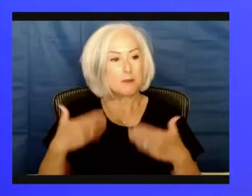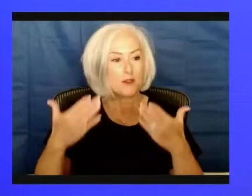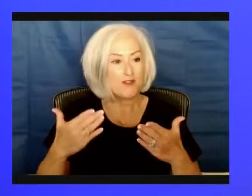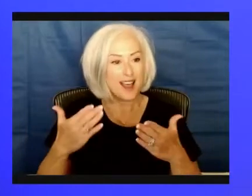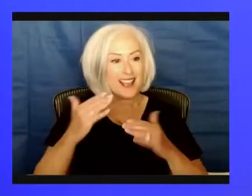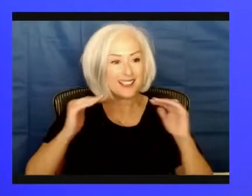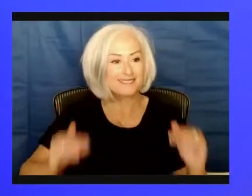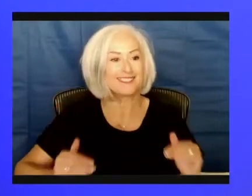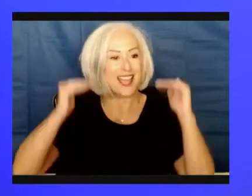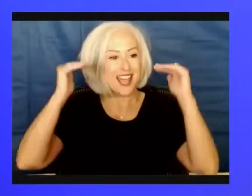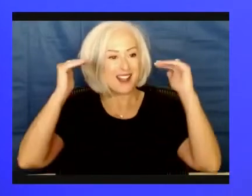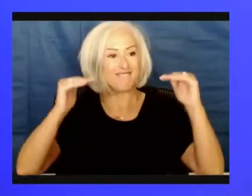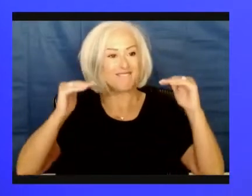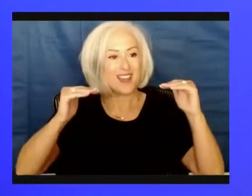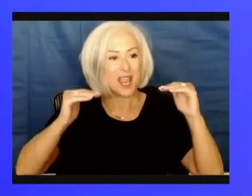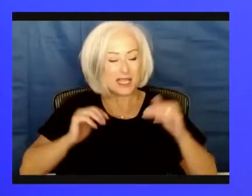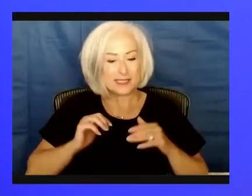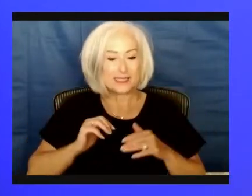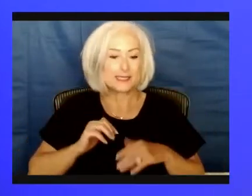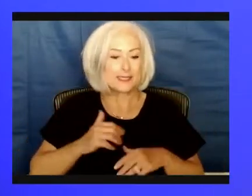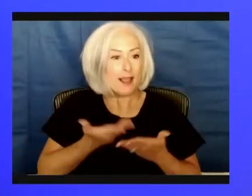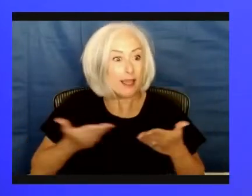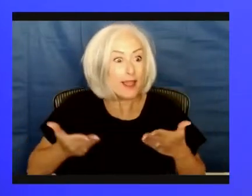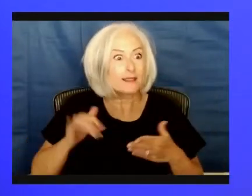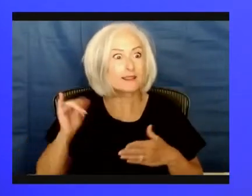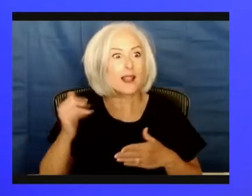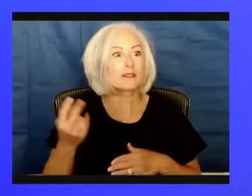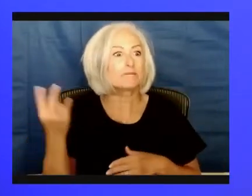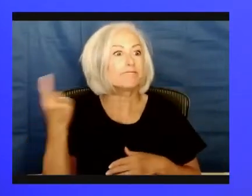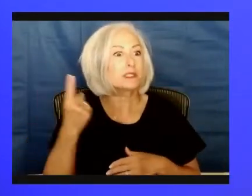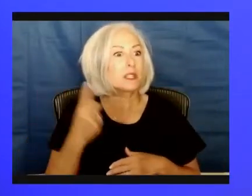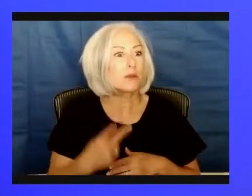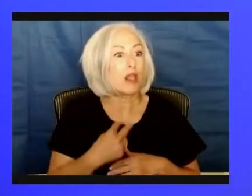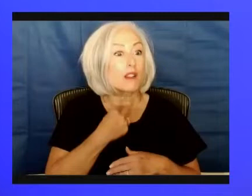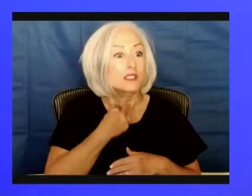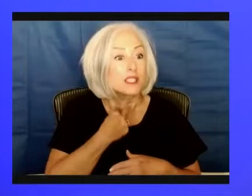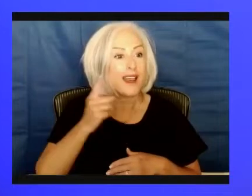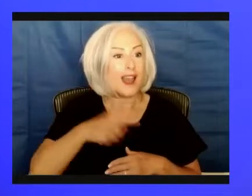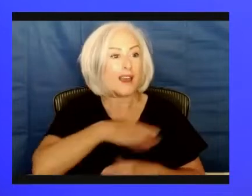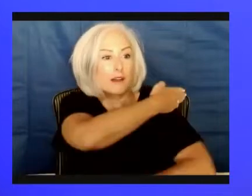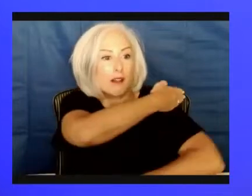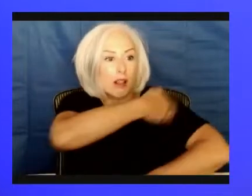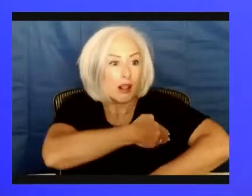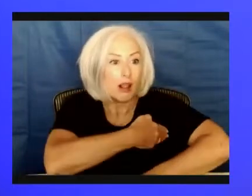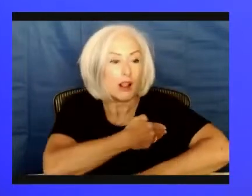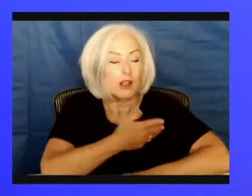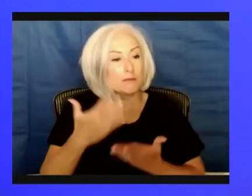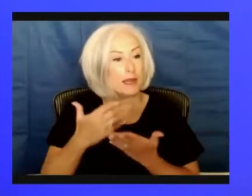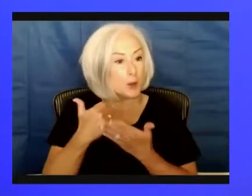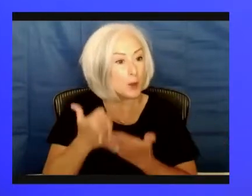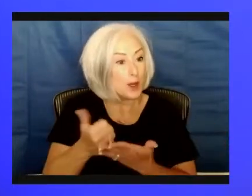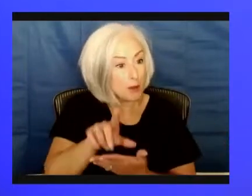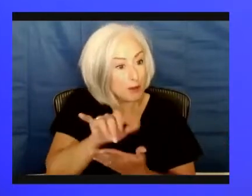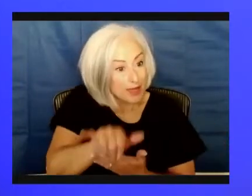say field amputation for an entrapped victim or something like that. It could also be assisting in the triage of these patients, helping to